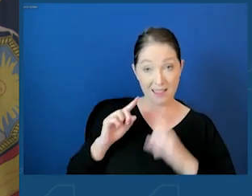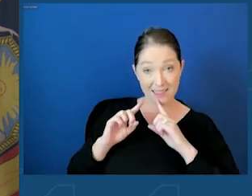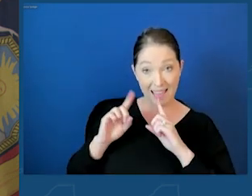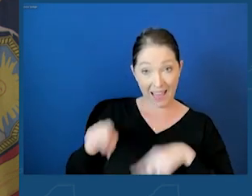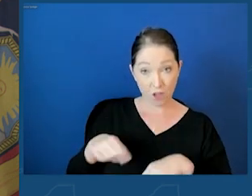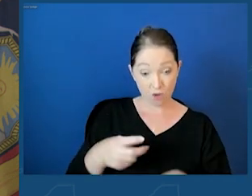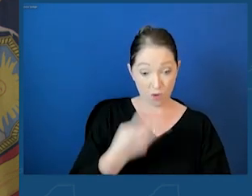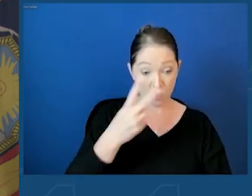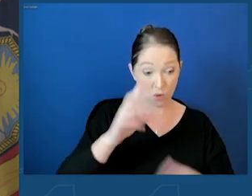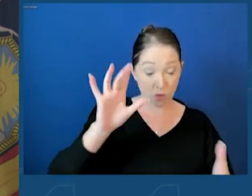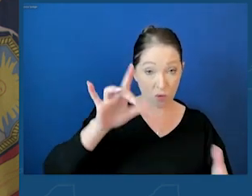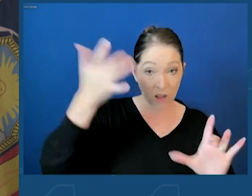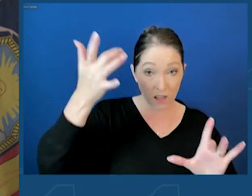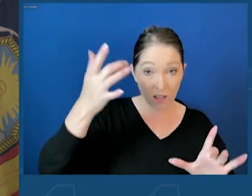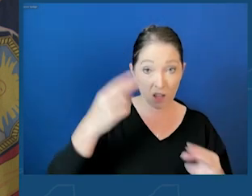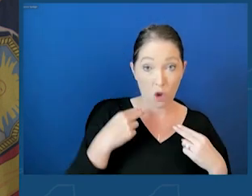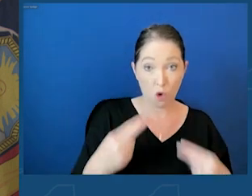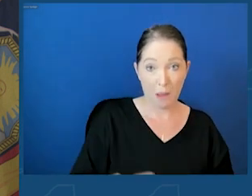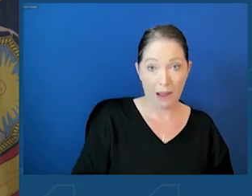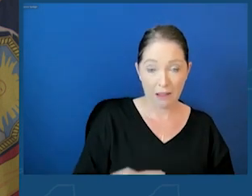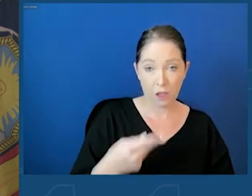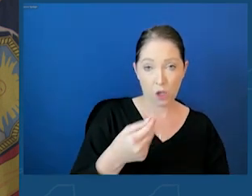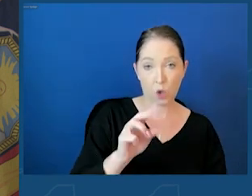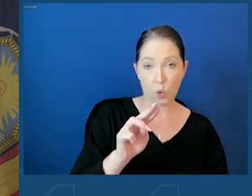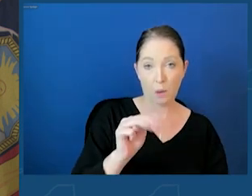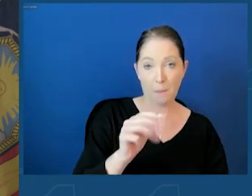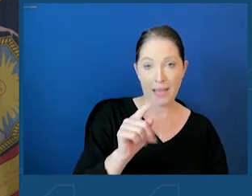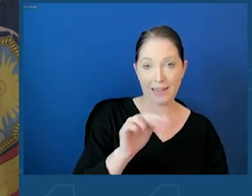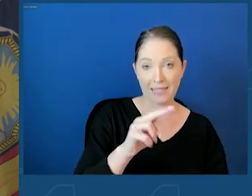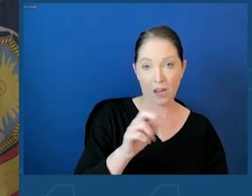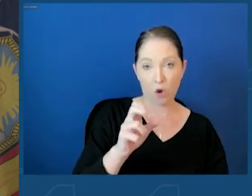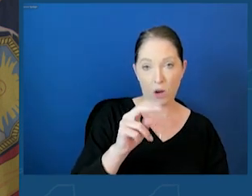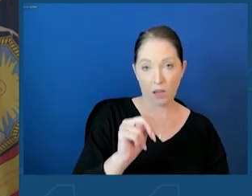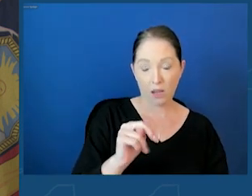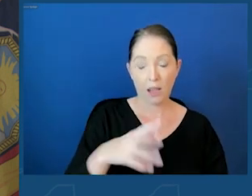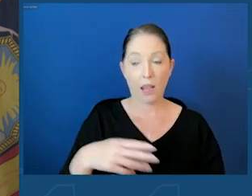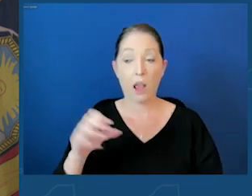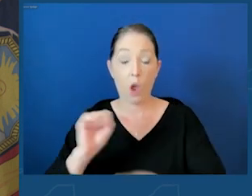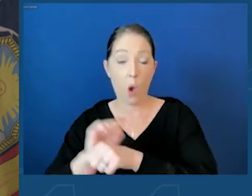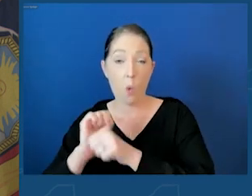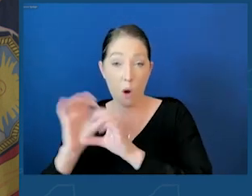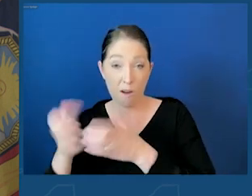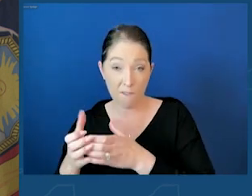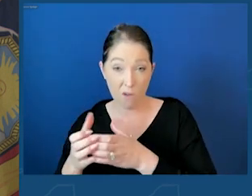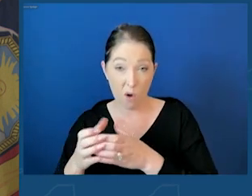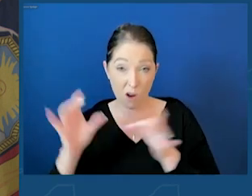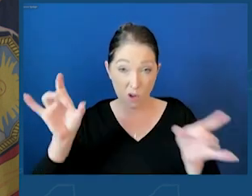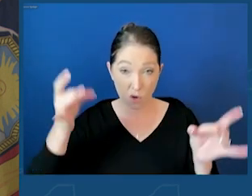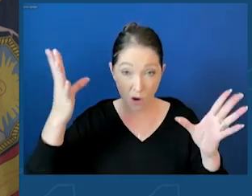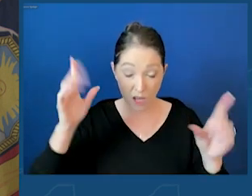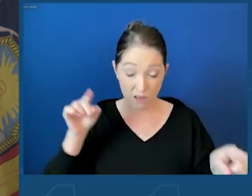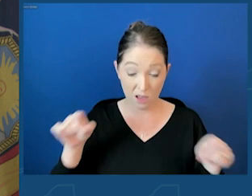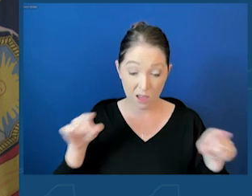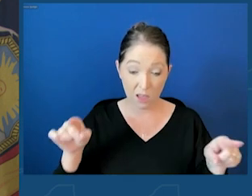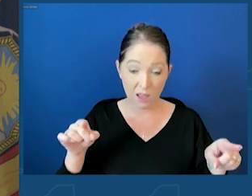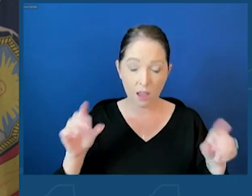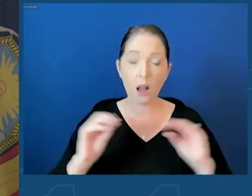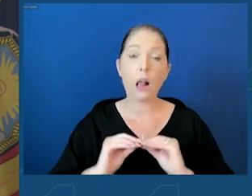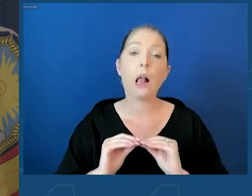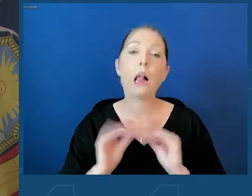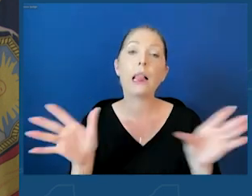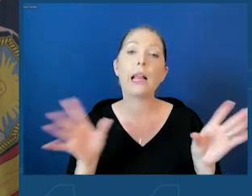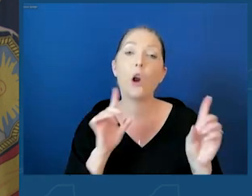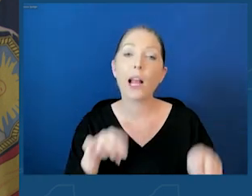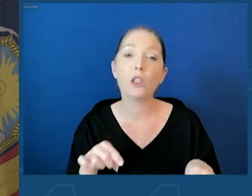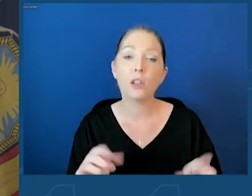this humanitarian crisis and our workforce crisis, is so crystal clear and common sense. Let them